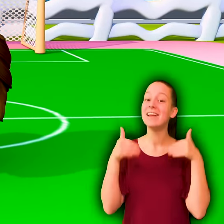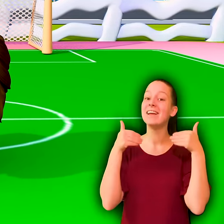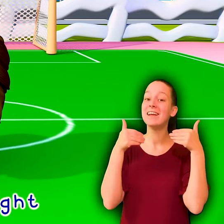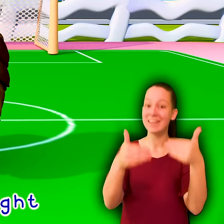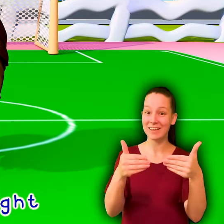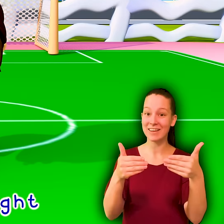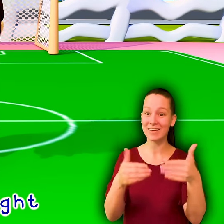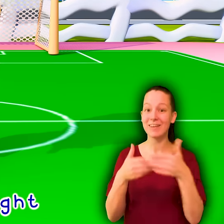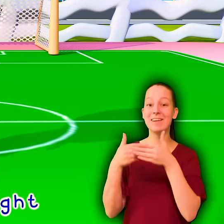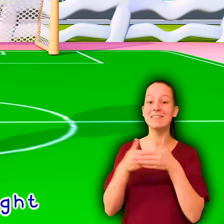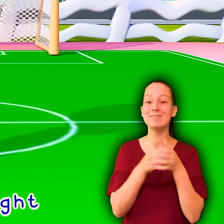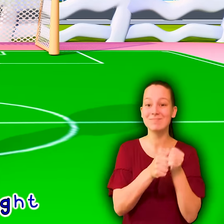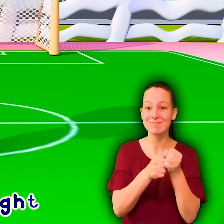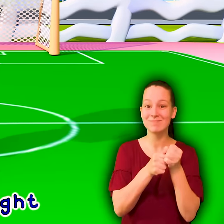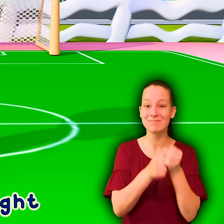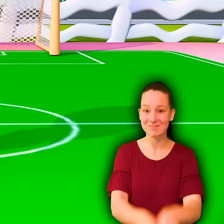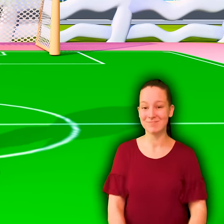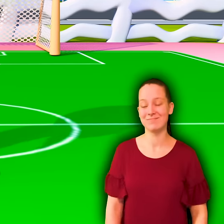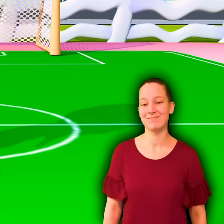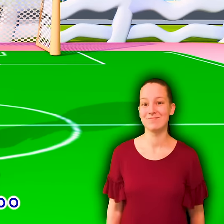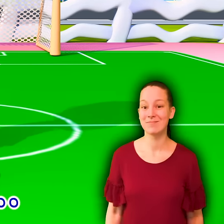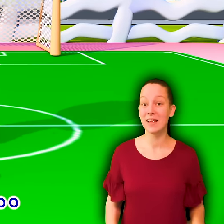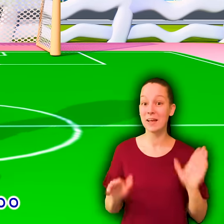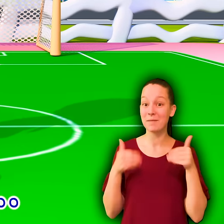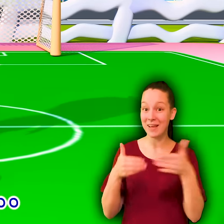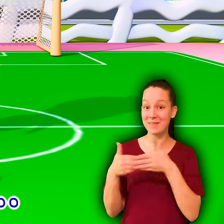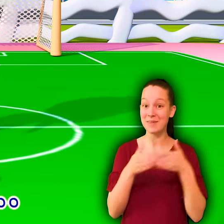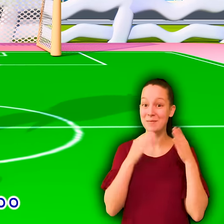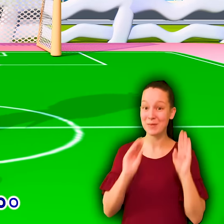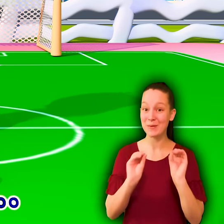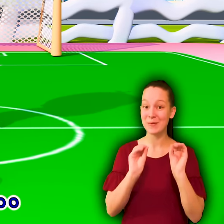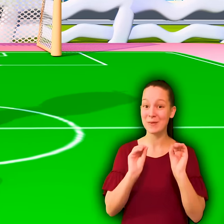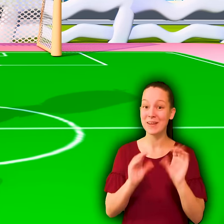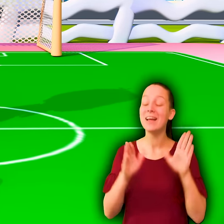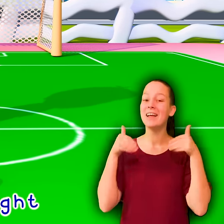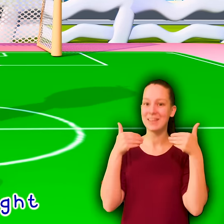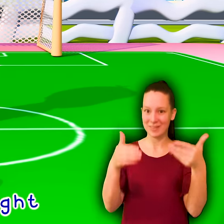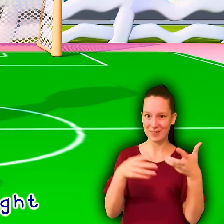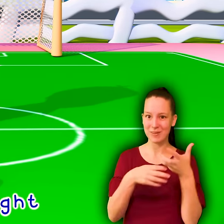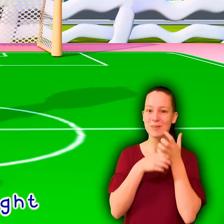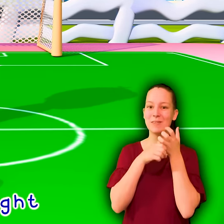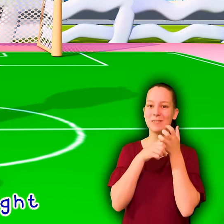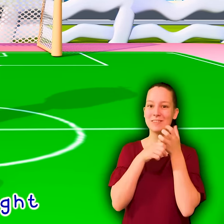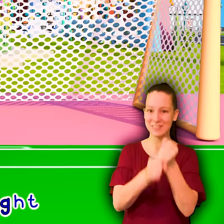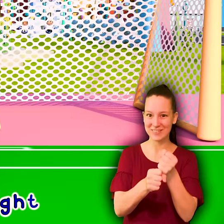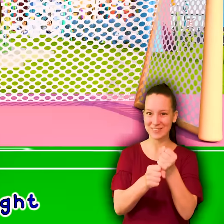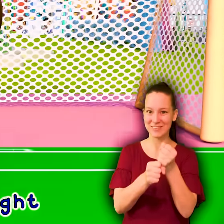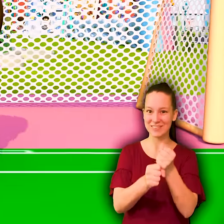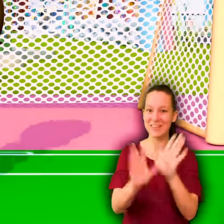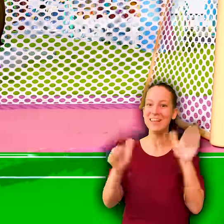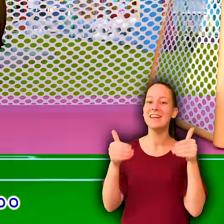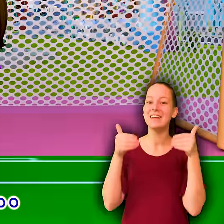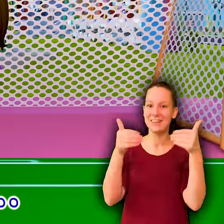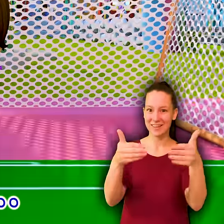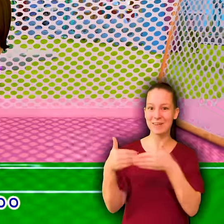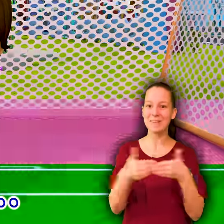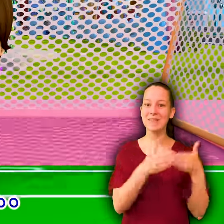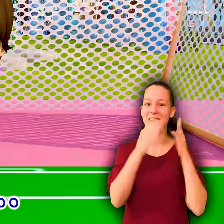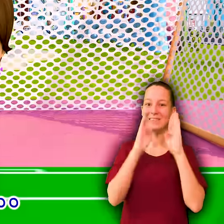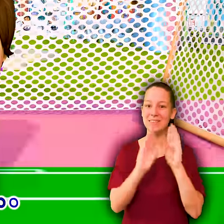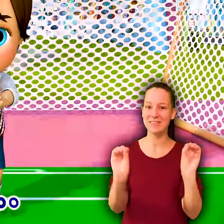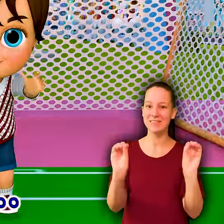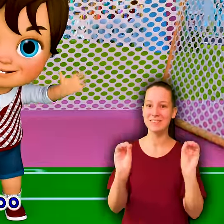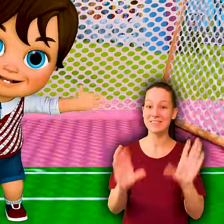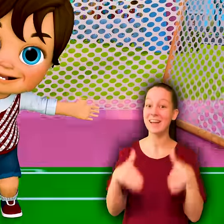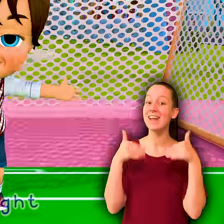boo here we go hold on tight here we go baby boo here we go hold on tight here we